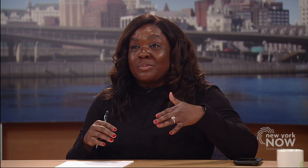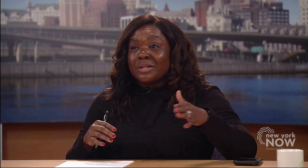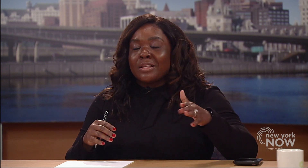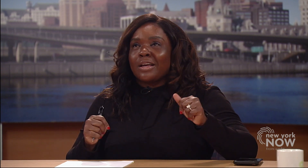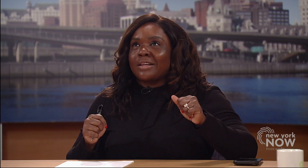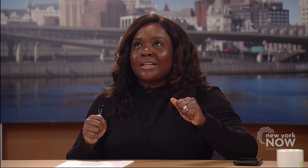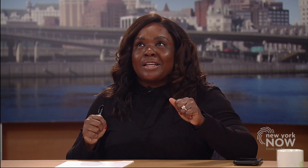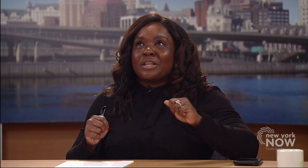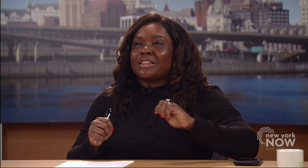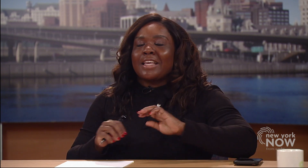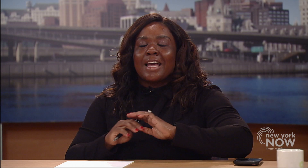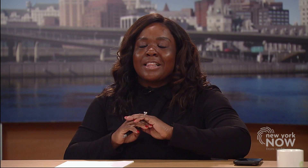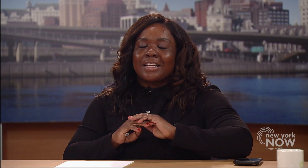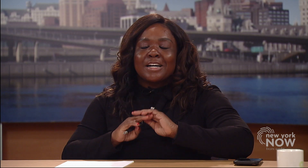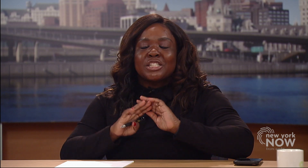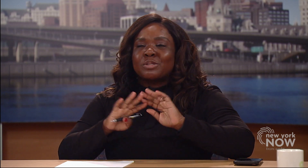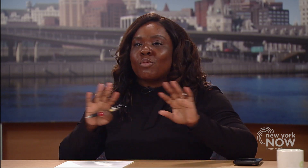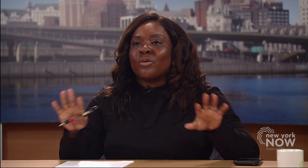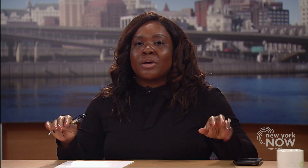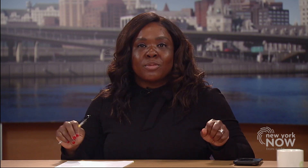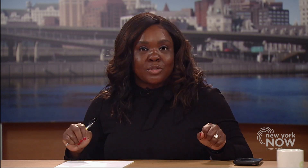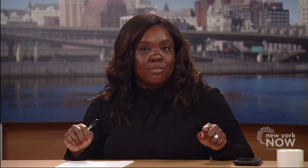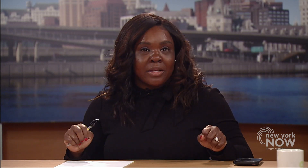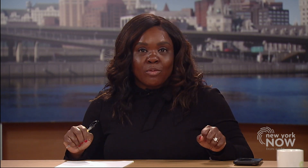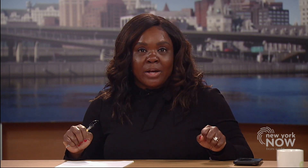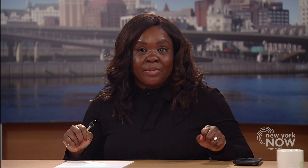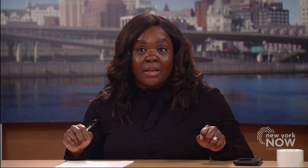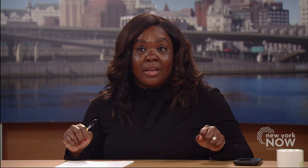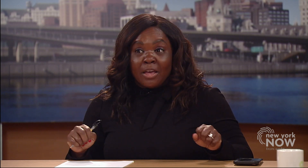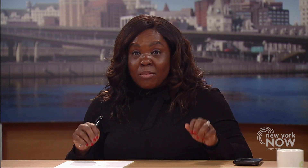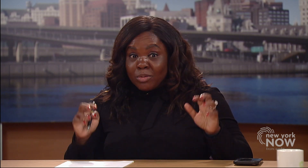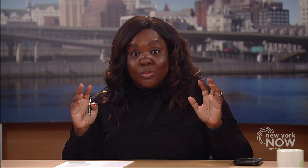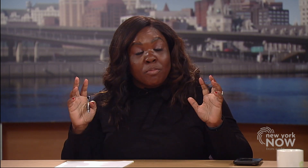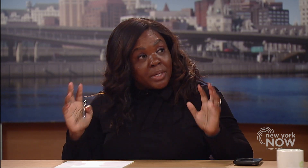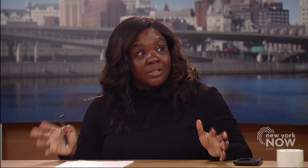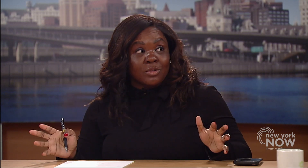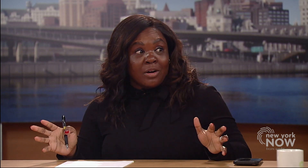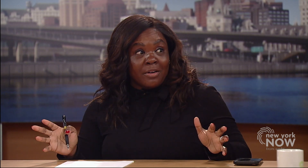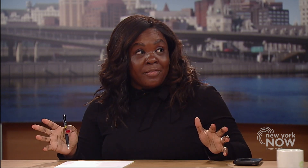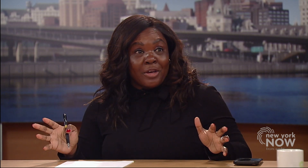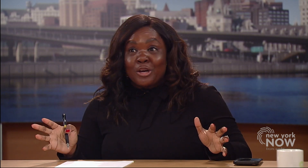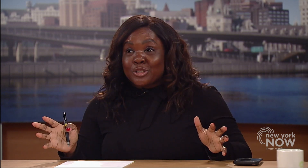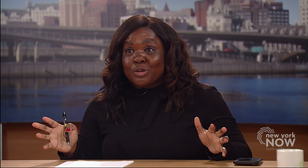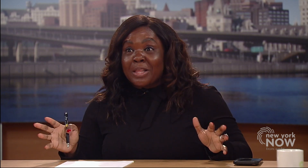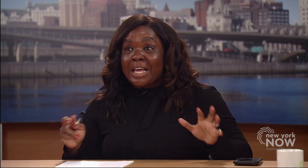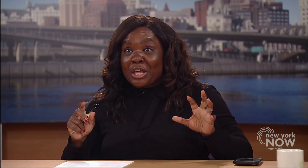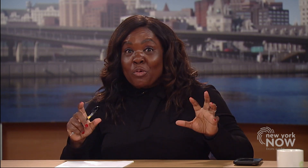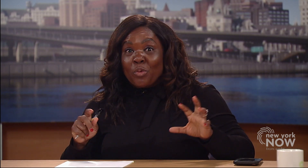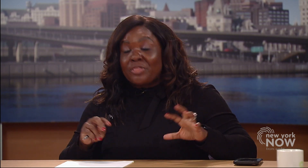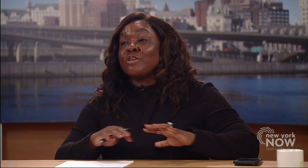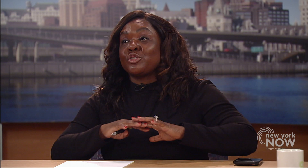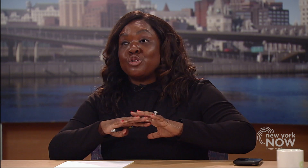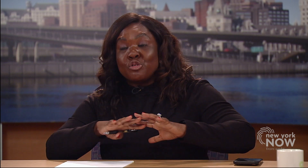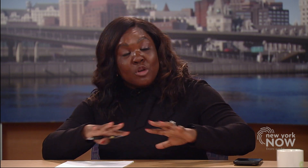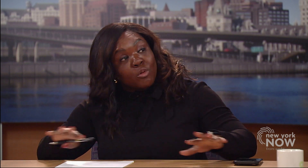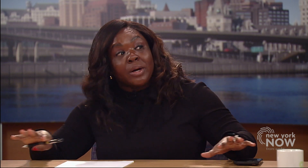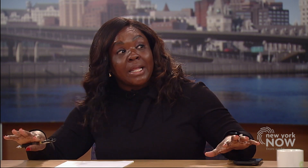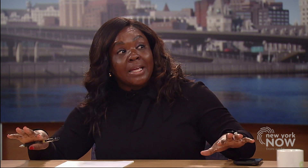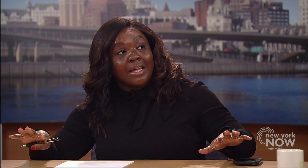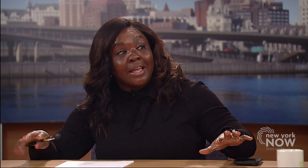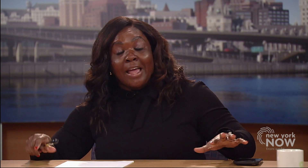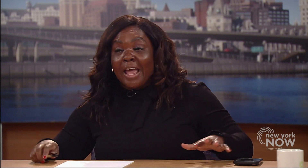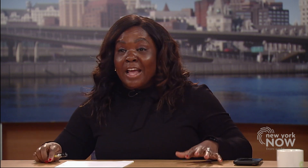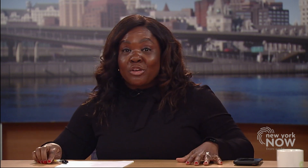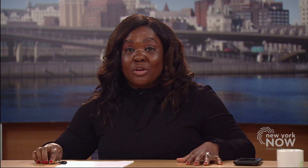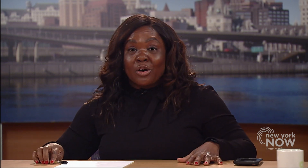or 2 million. They had like a small number to play around. And members were pissed off. So like, when there's no